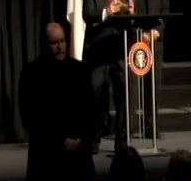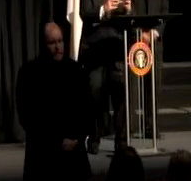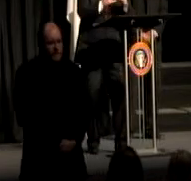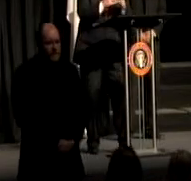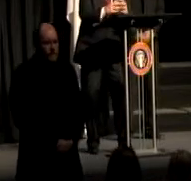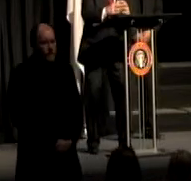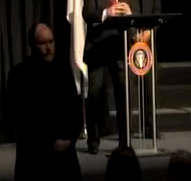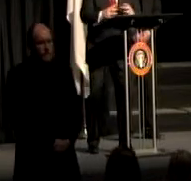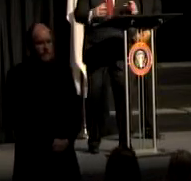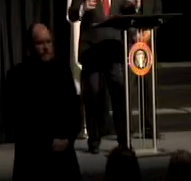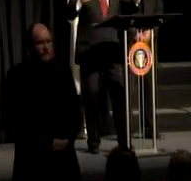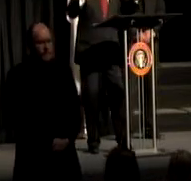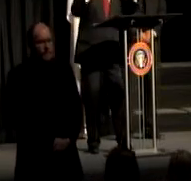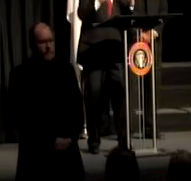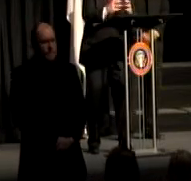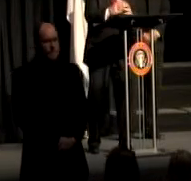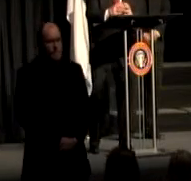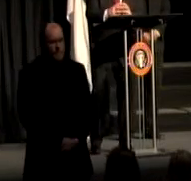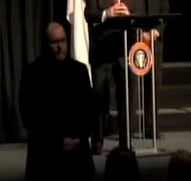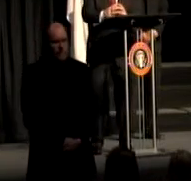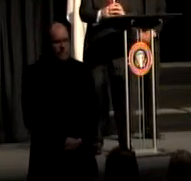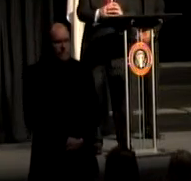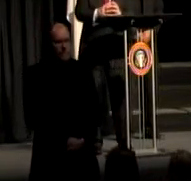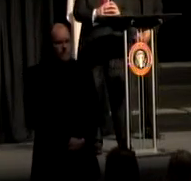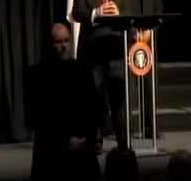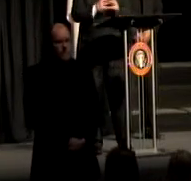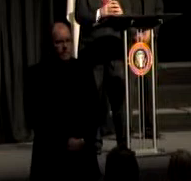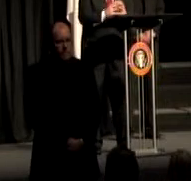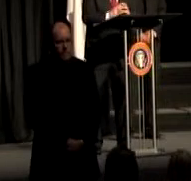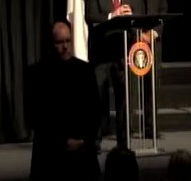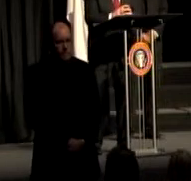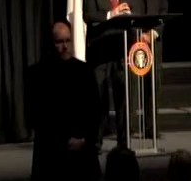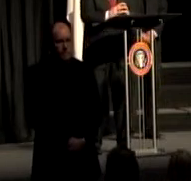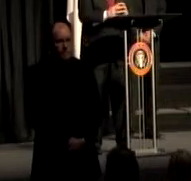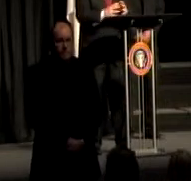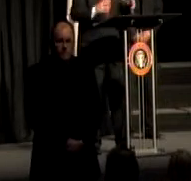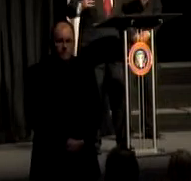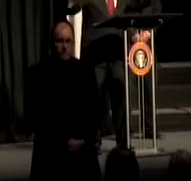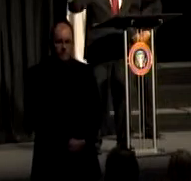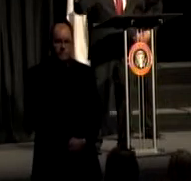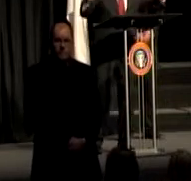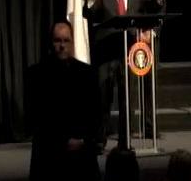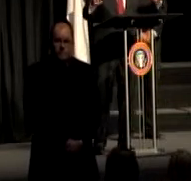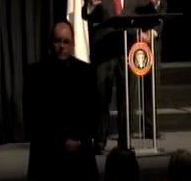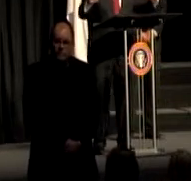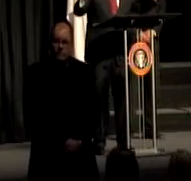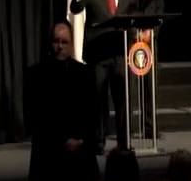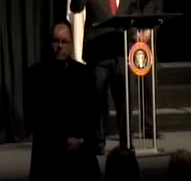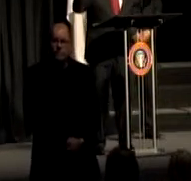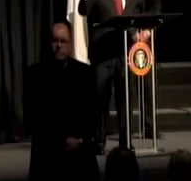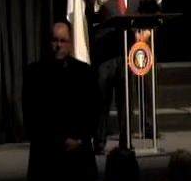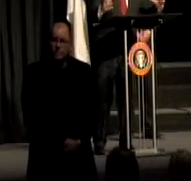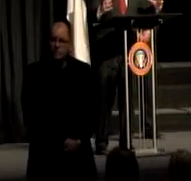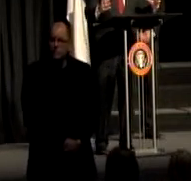core into the decision making into the vibrancy of the church and how do we do that we do that by each and every